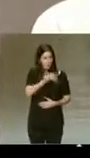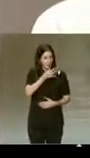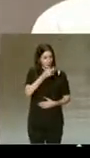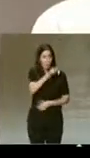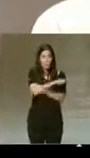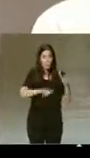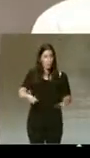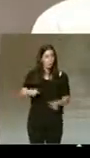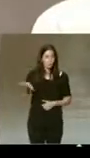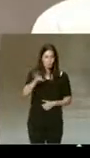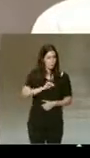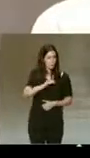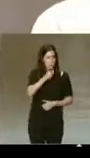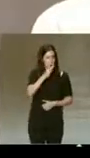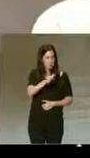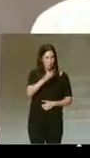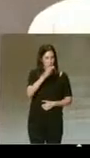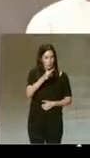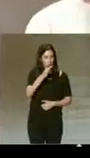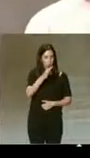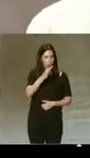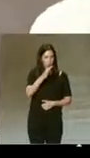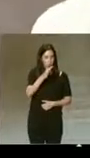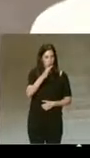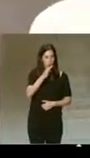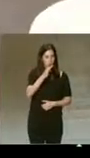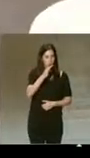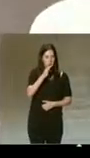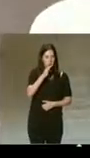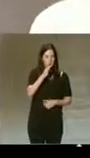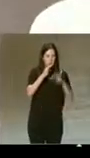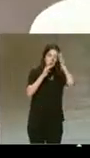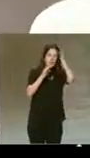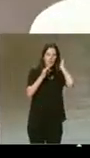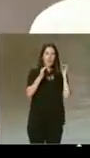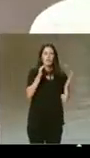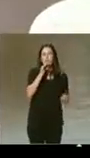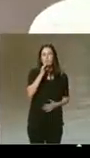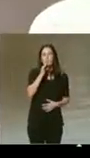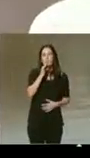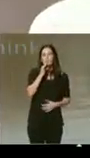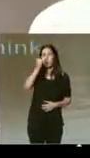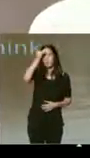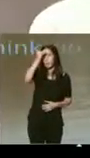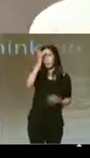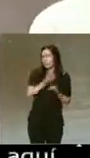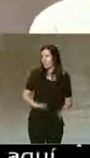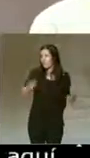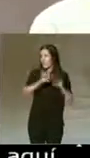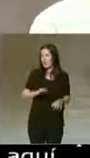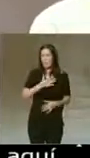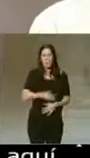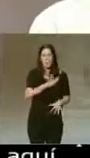stages. But people have to change their mindsets. They think, no, we don't really have to involve them in